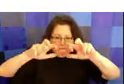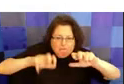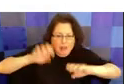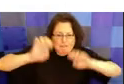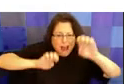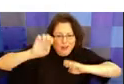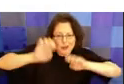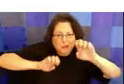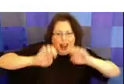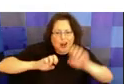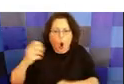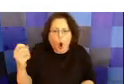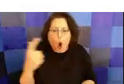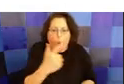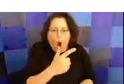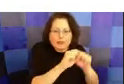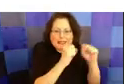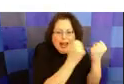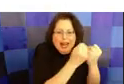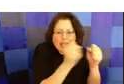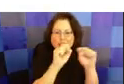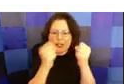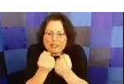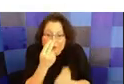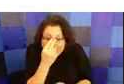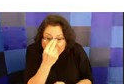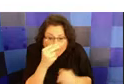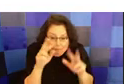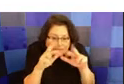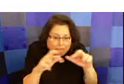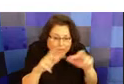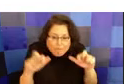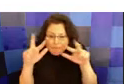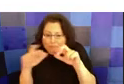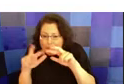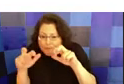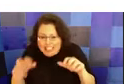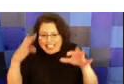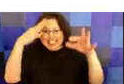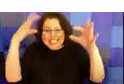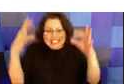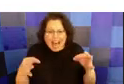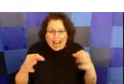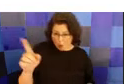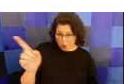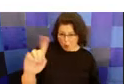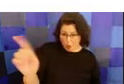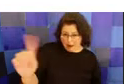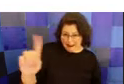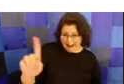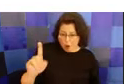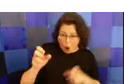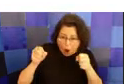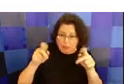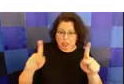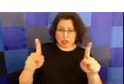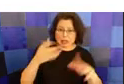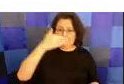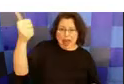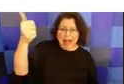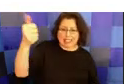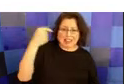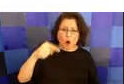stations in the light rail and busway systems to decide where there was the greatest opportunity for TOD.